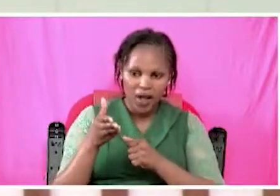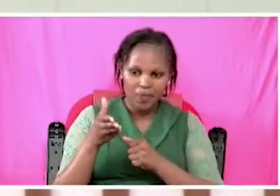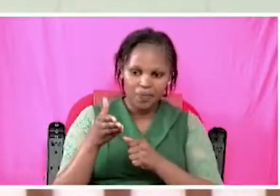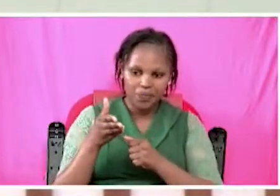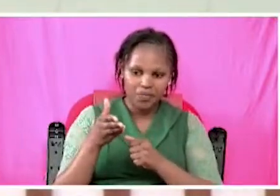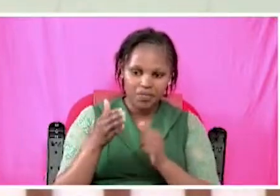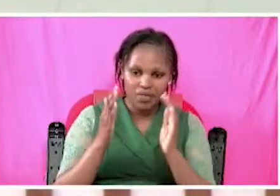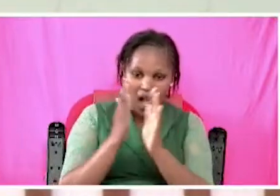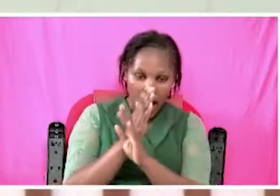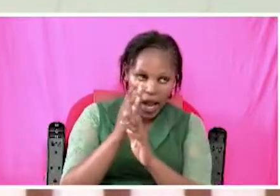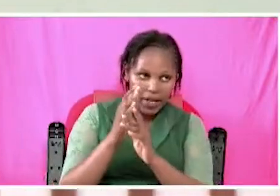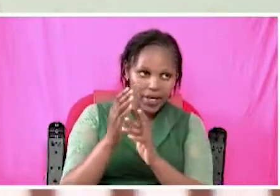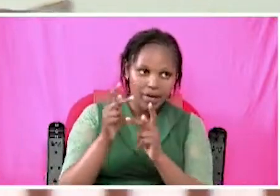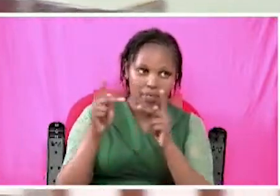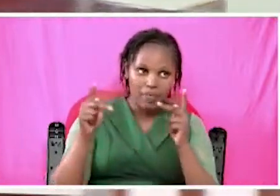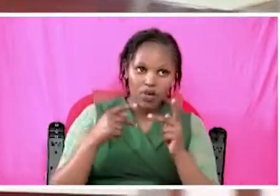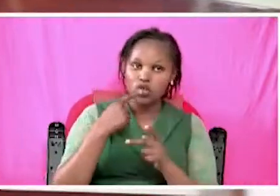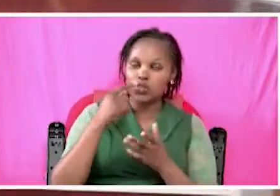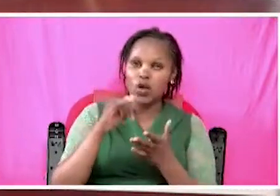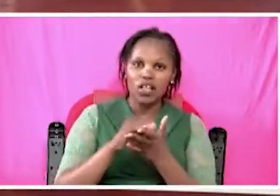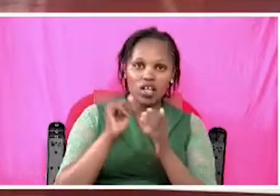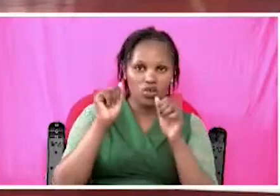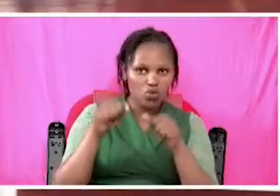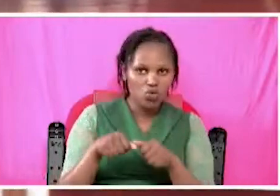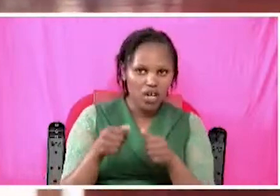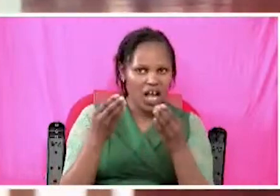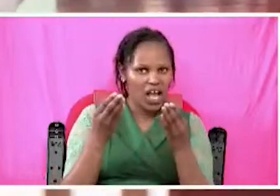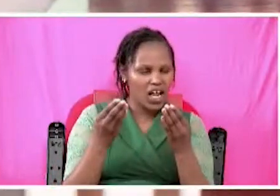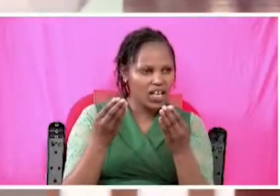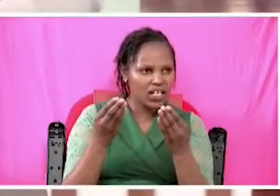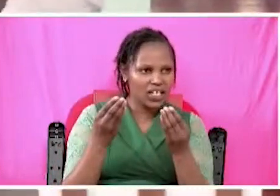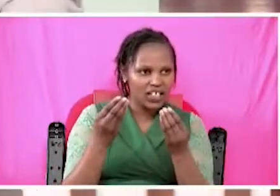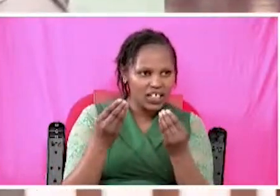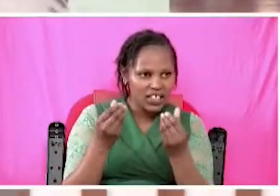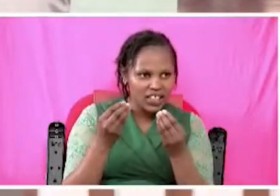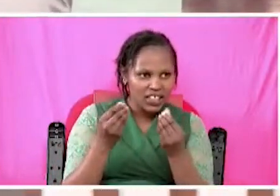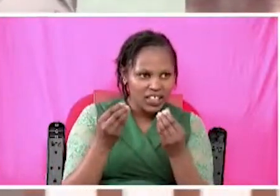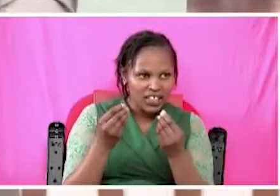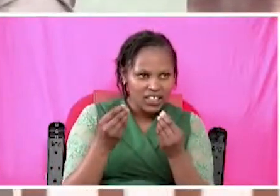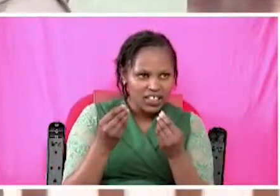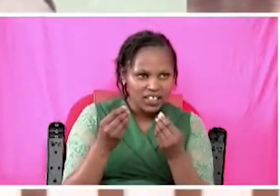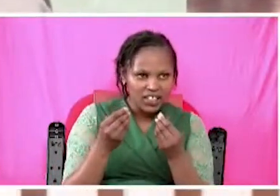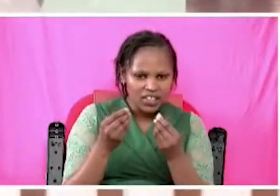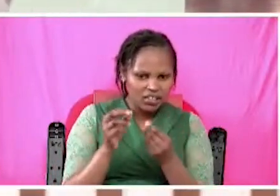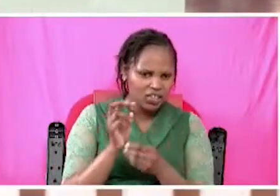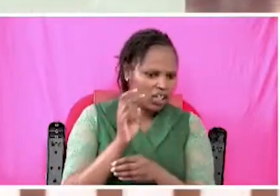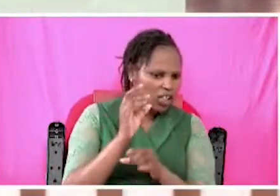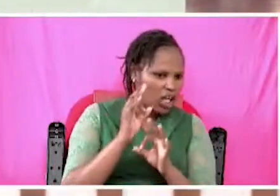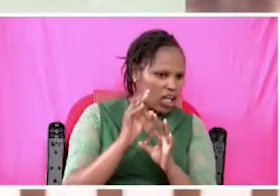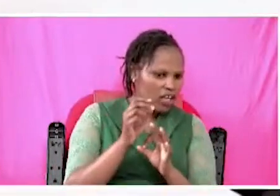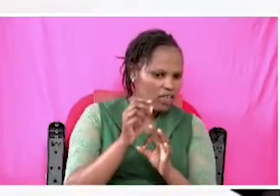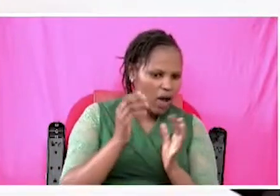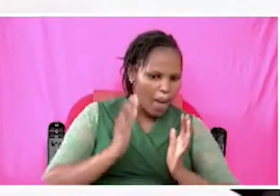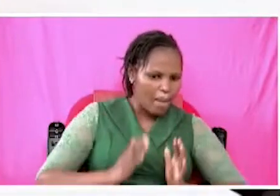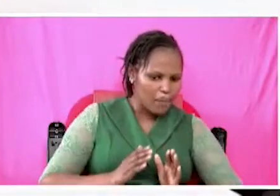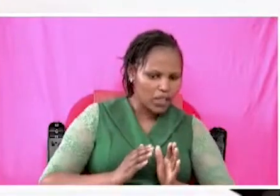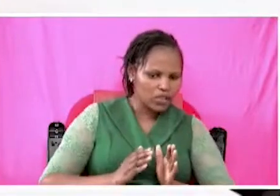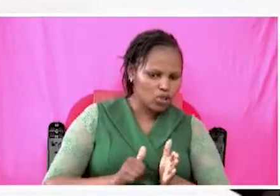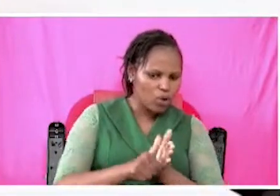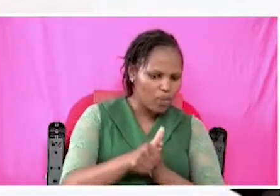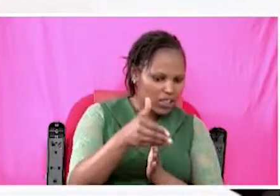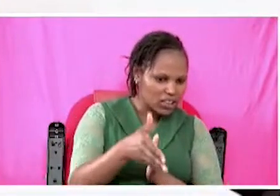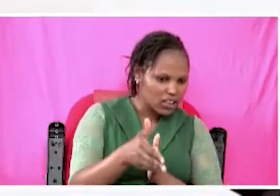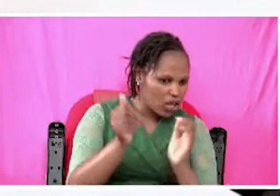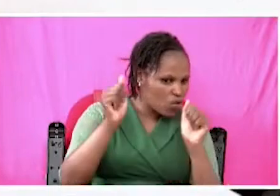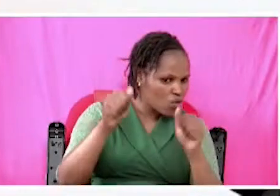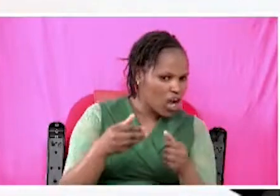surely because of the, you know, you can easily trace where somebody, the footprints, they say this must be the place this guy has